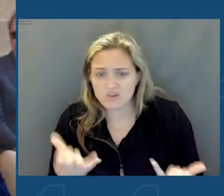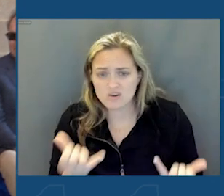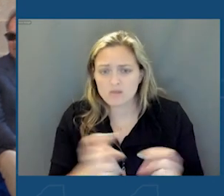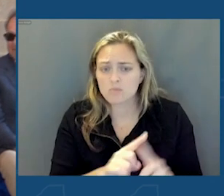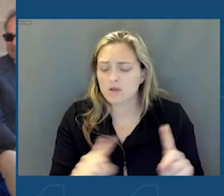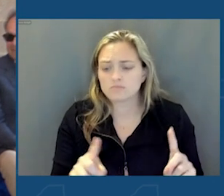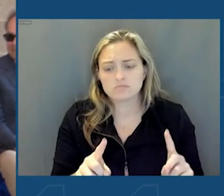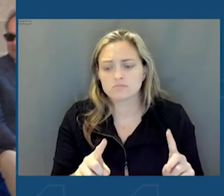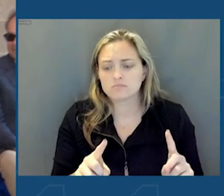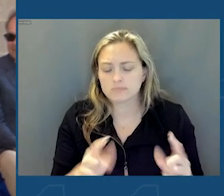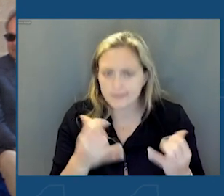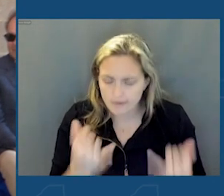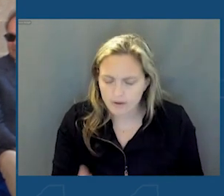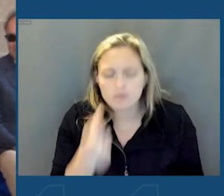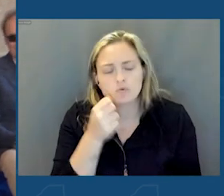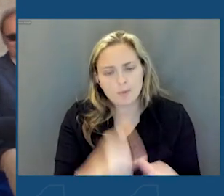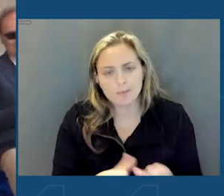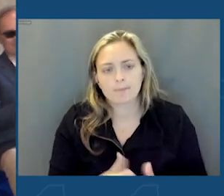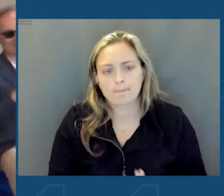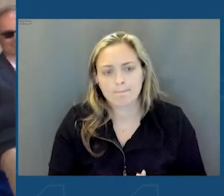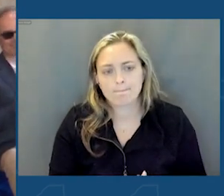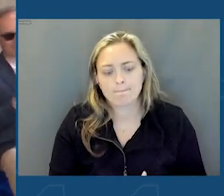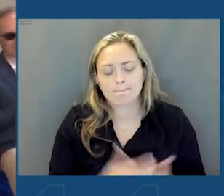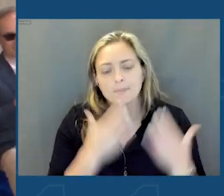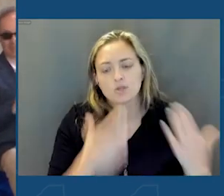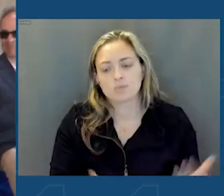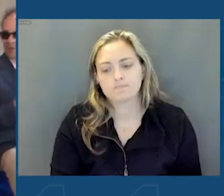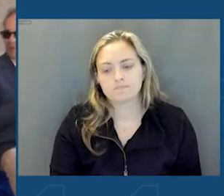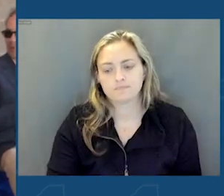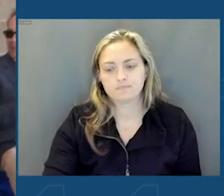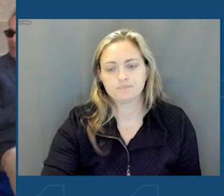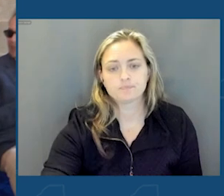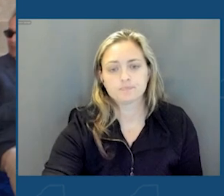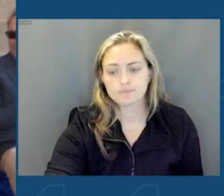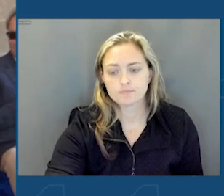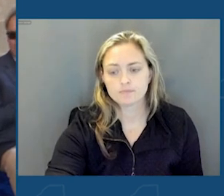today we remember. Thank you.